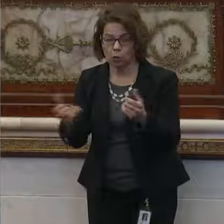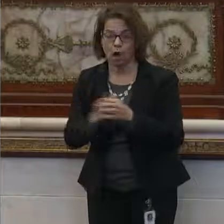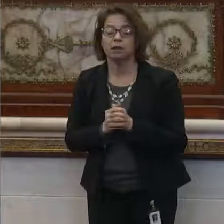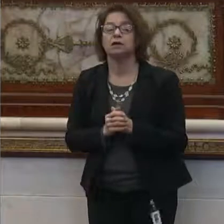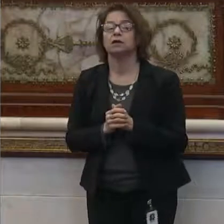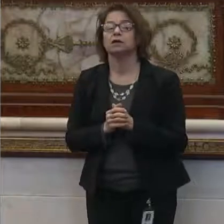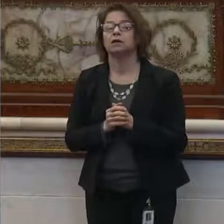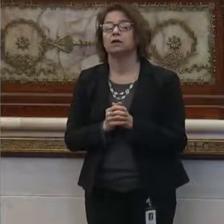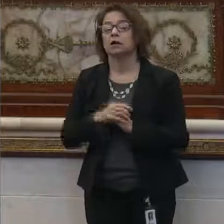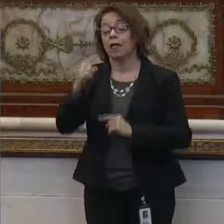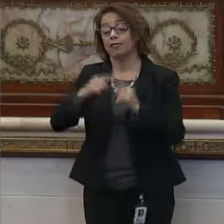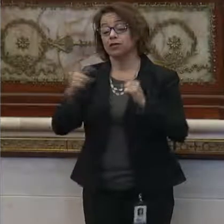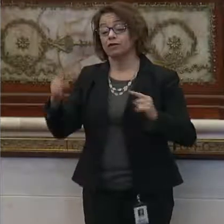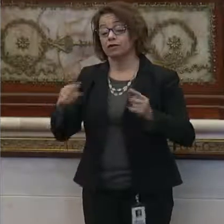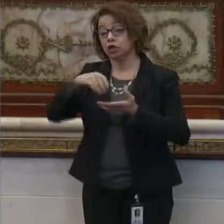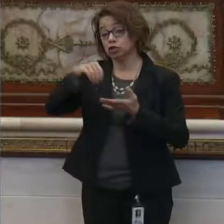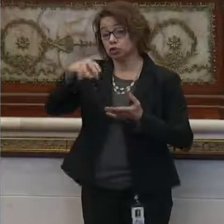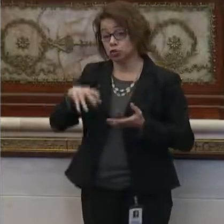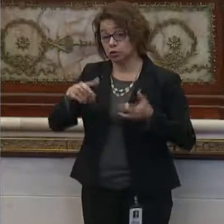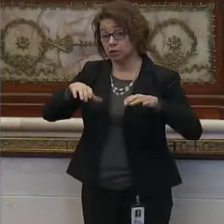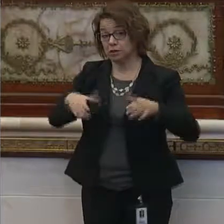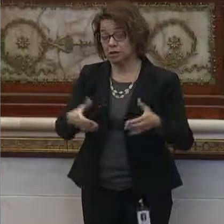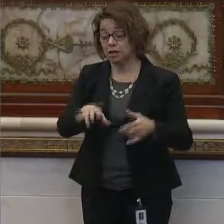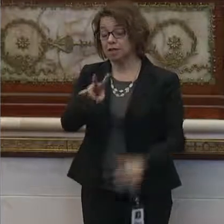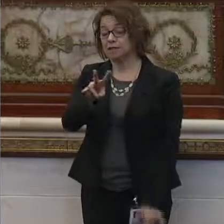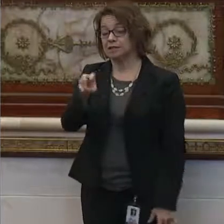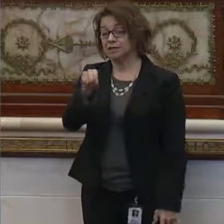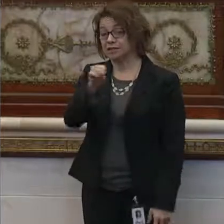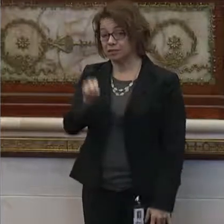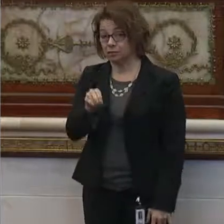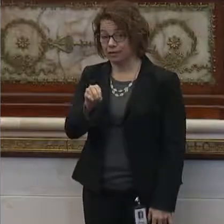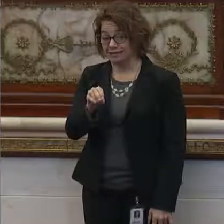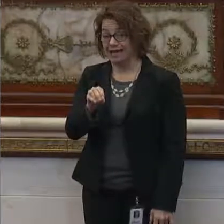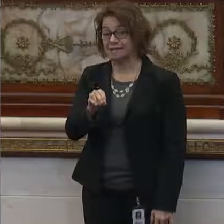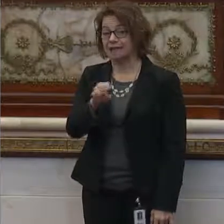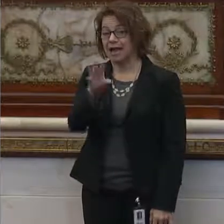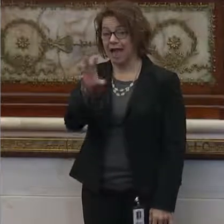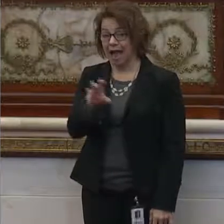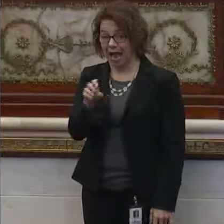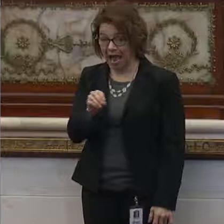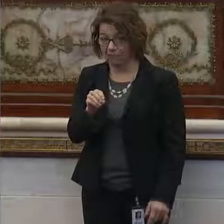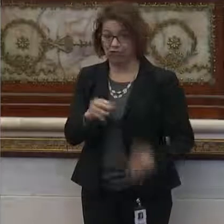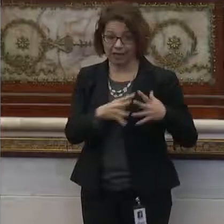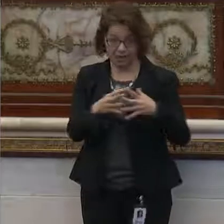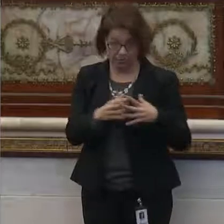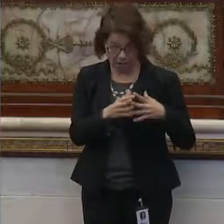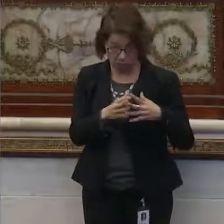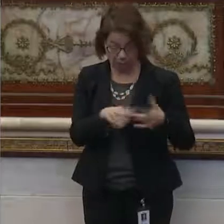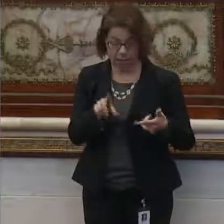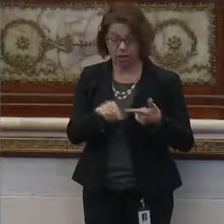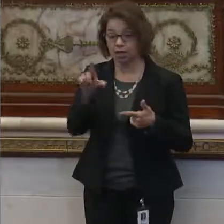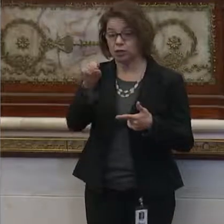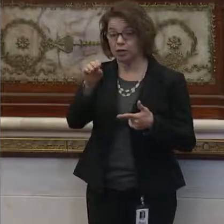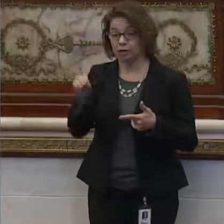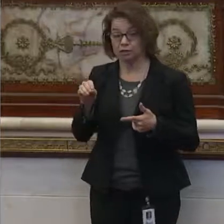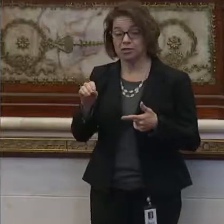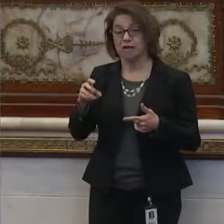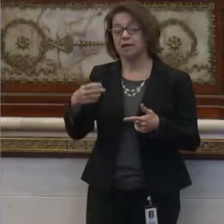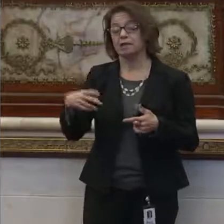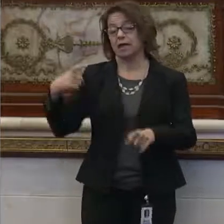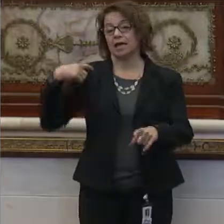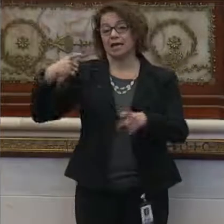Of the diverse students, 70% are African American, 20% are Hispanic,